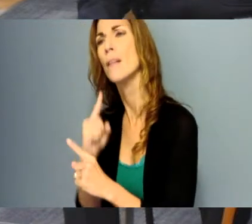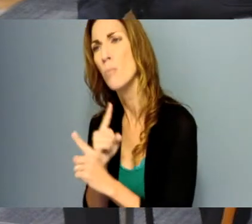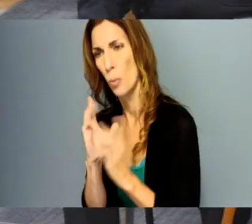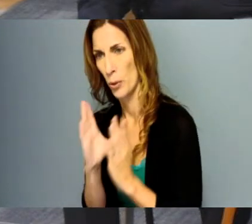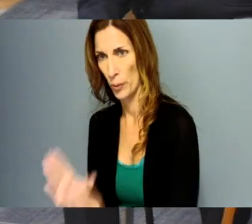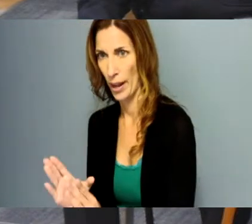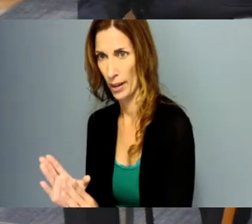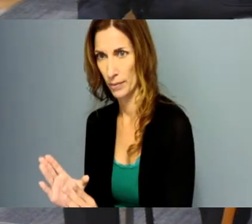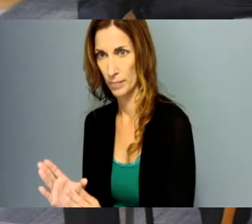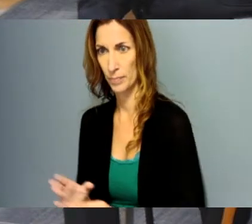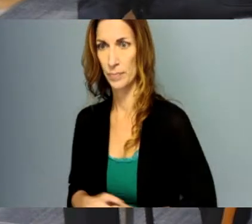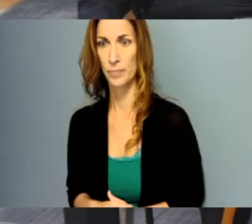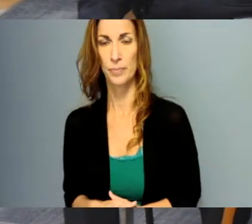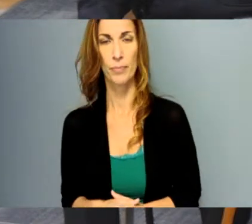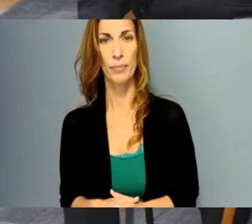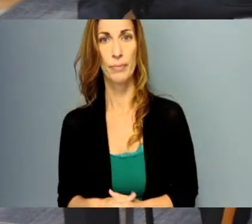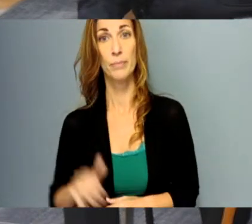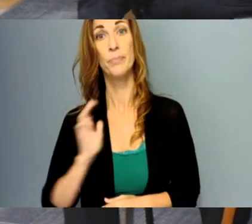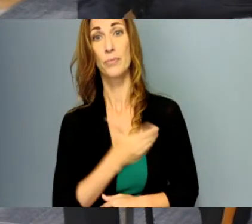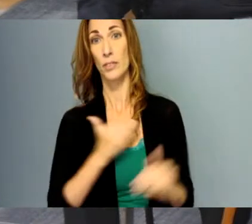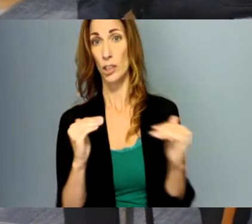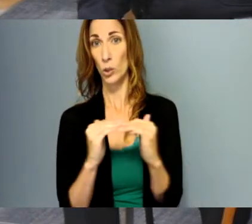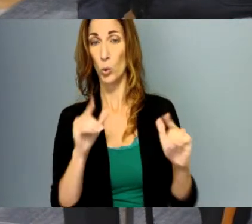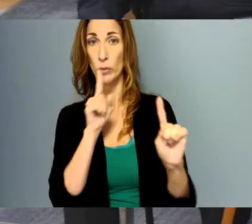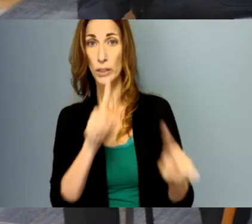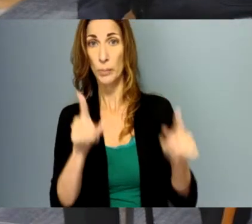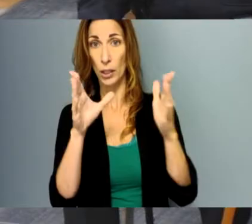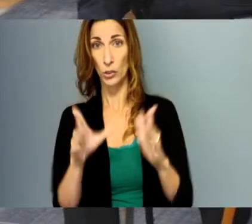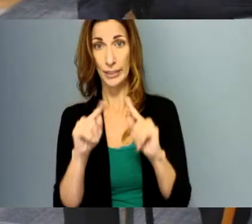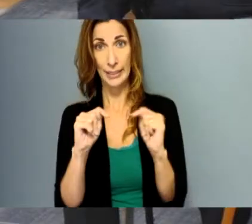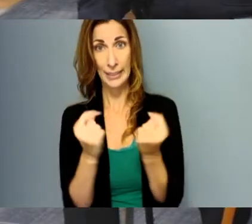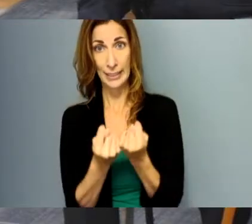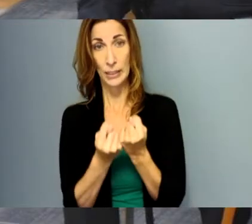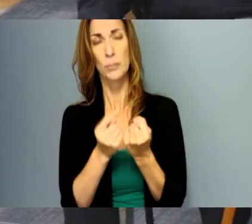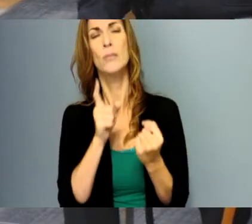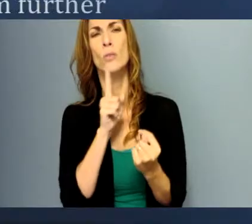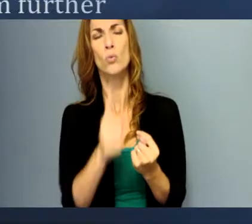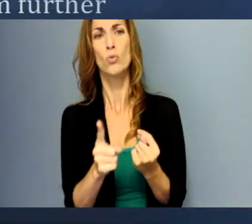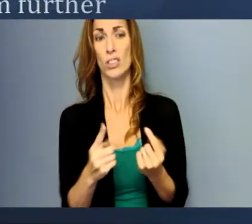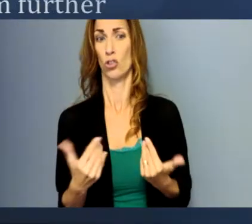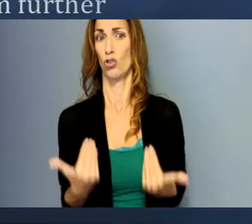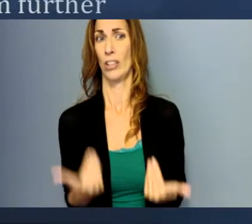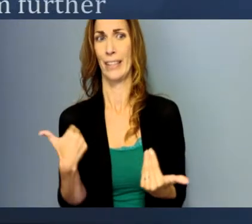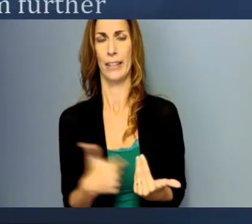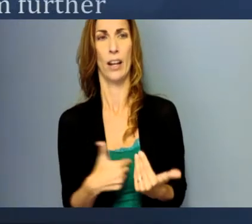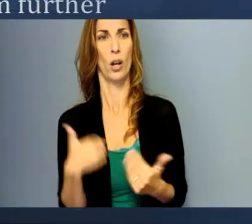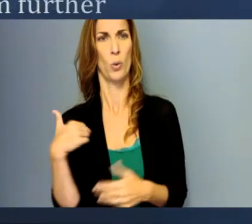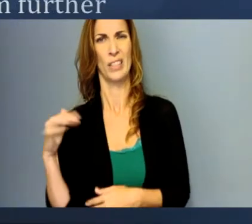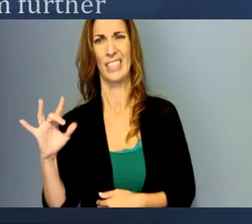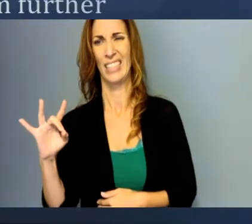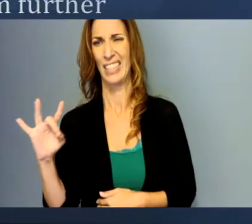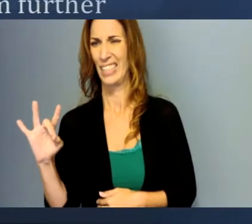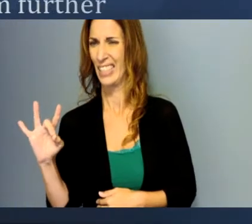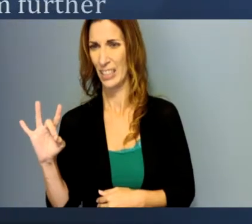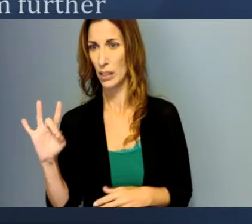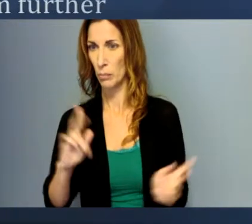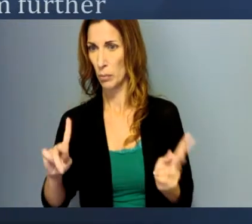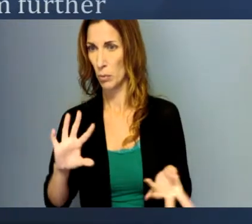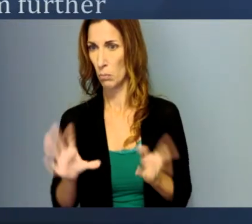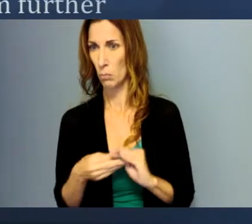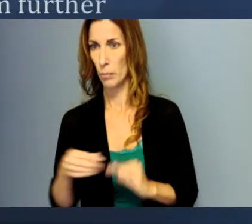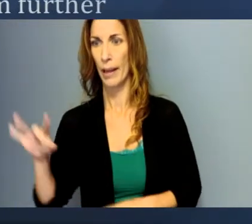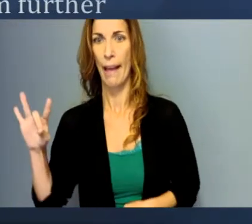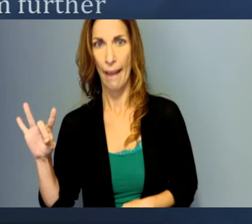way. Our co-responder team is really, right now we're at 8 individuals, but what they do is